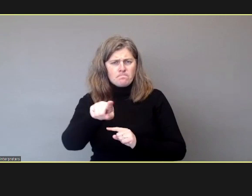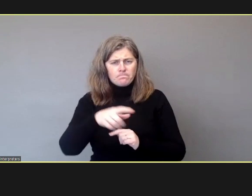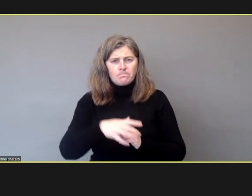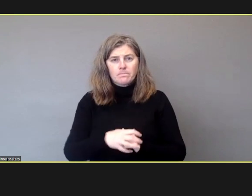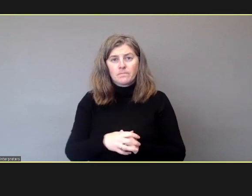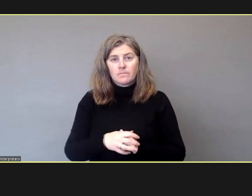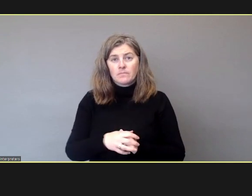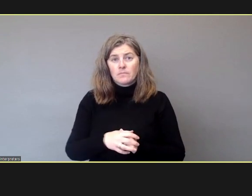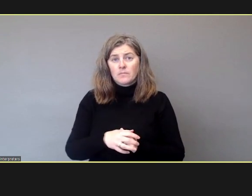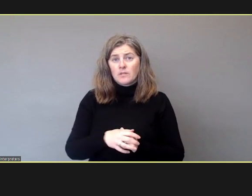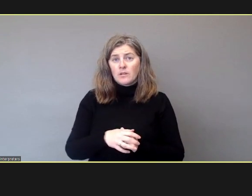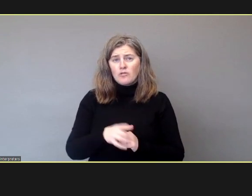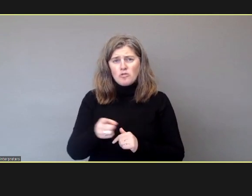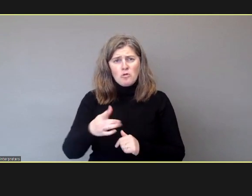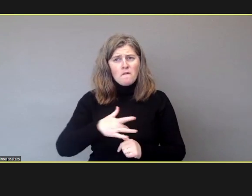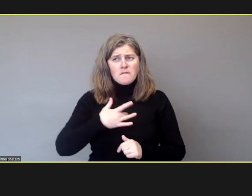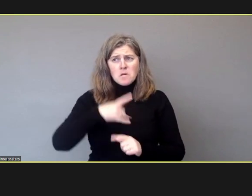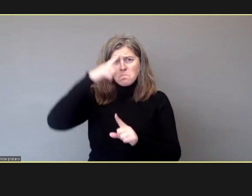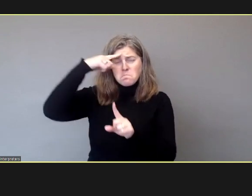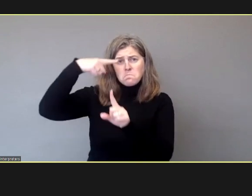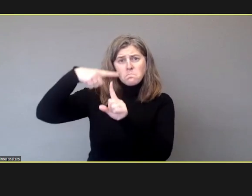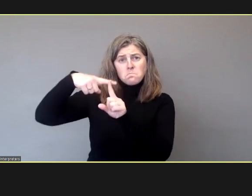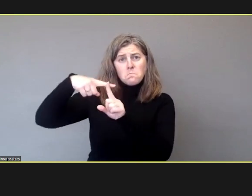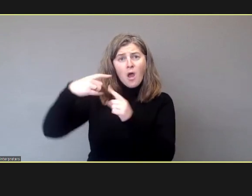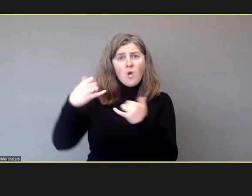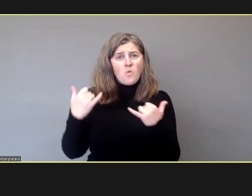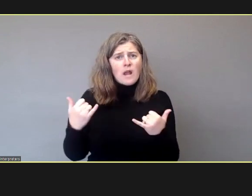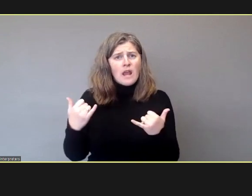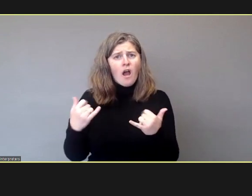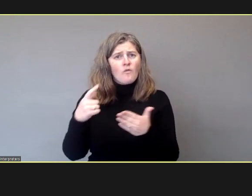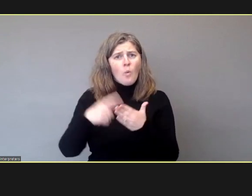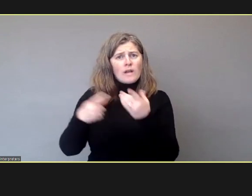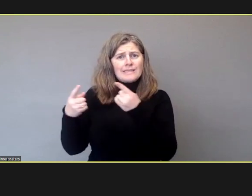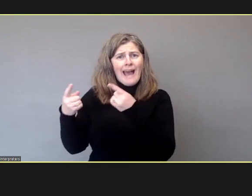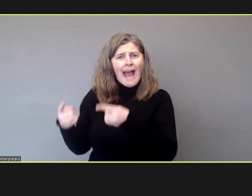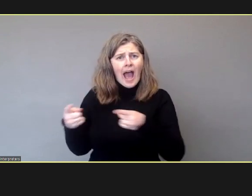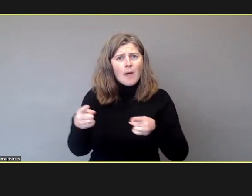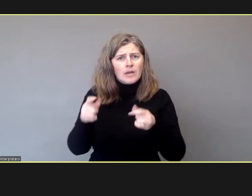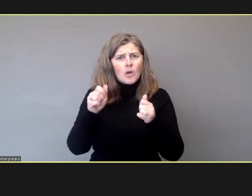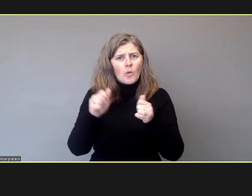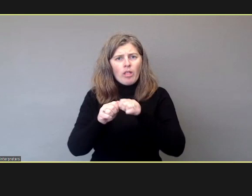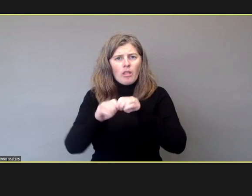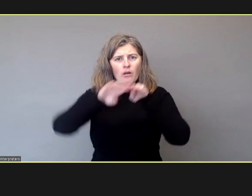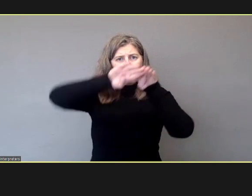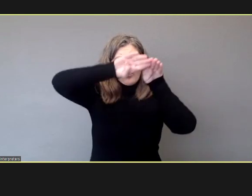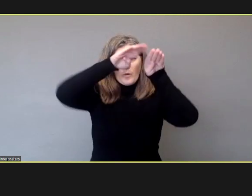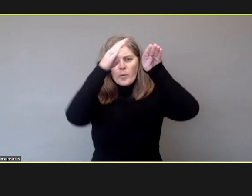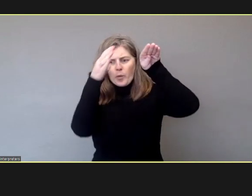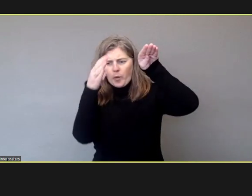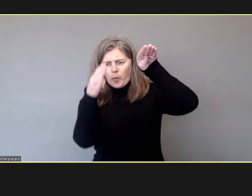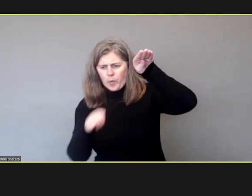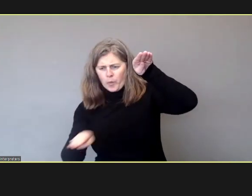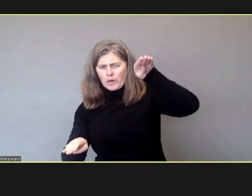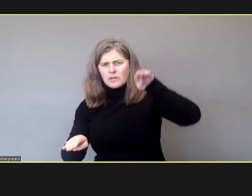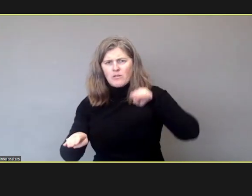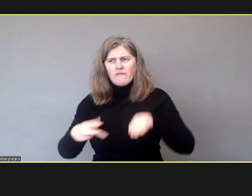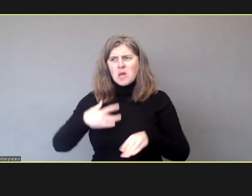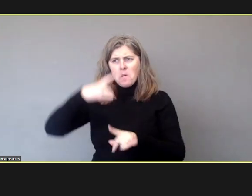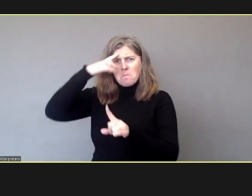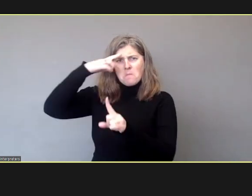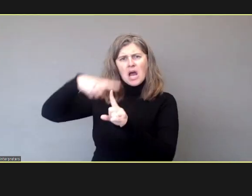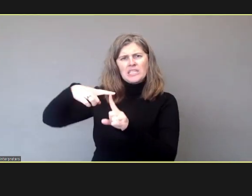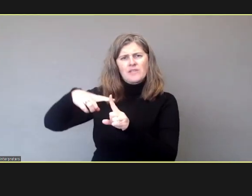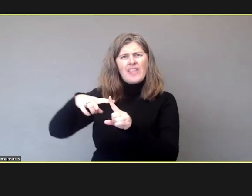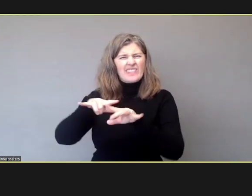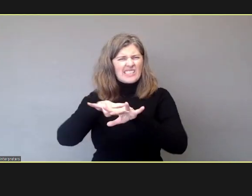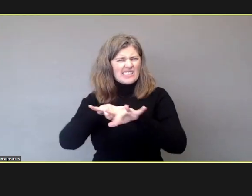you encouraged at this point at where things are going with this Omicron curve? And maybe why is it also that we can't really tell